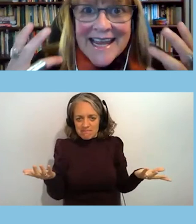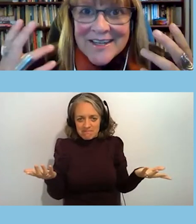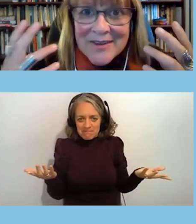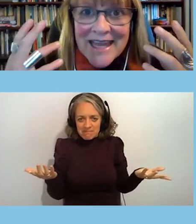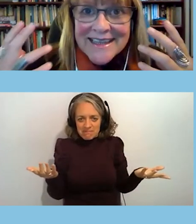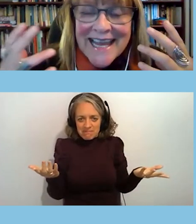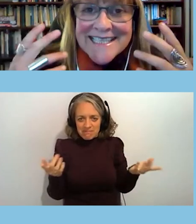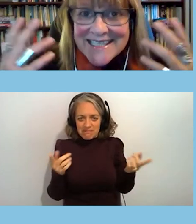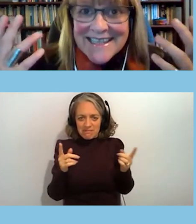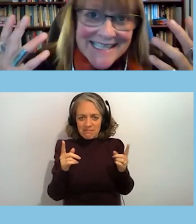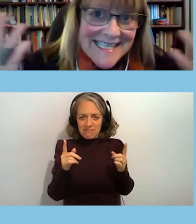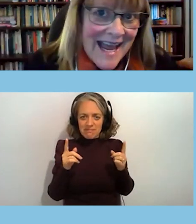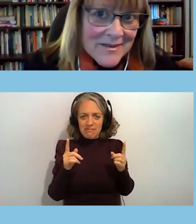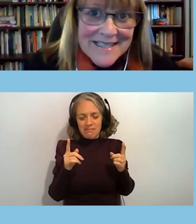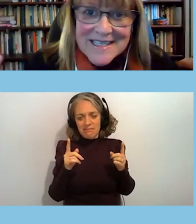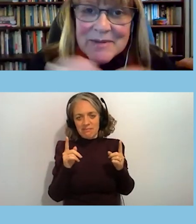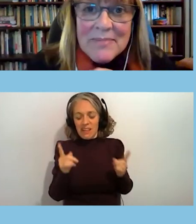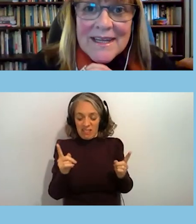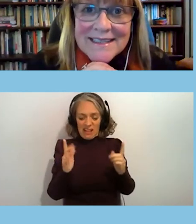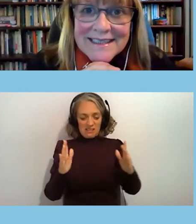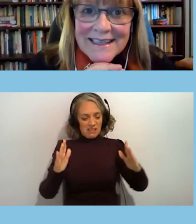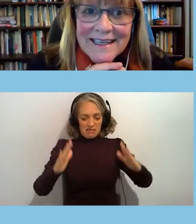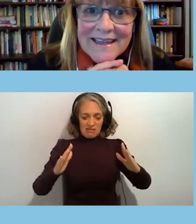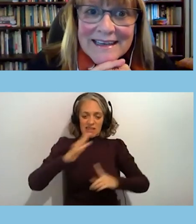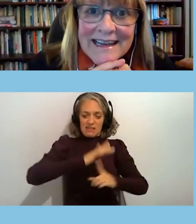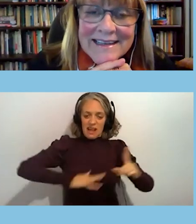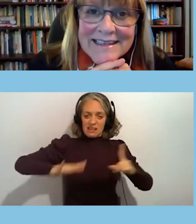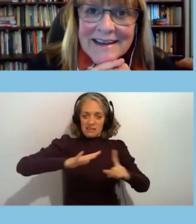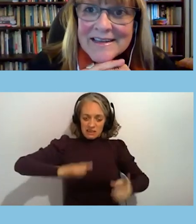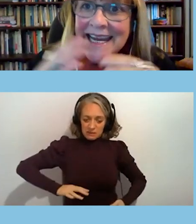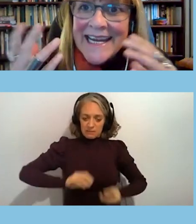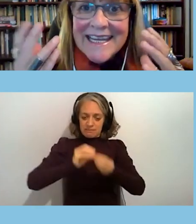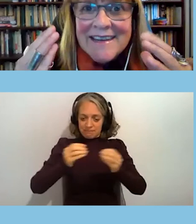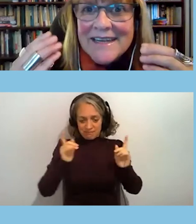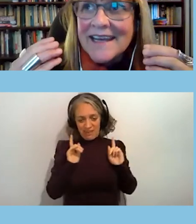And that had, you know, that's the house that's been built.